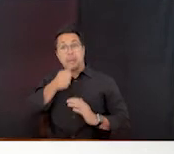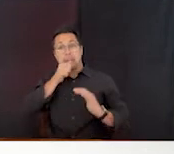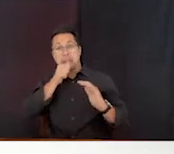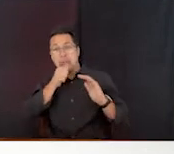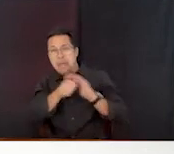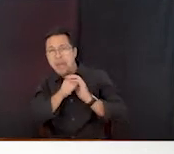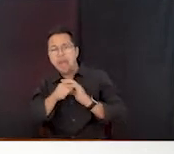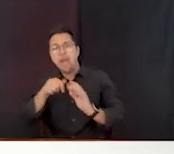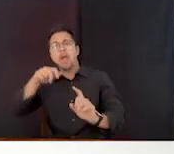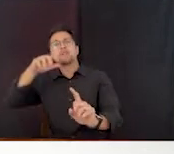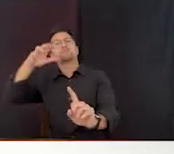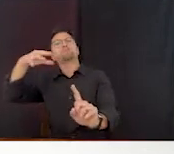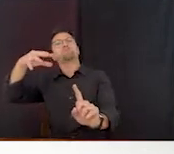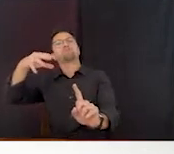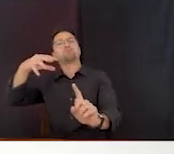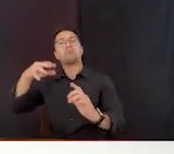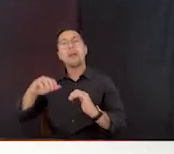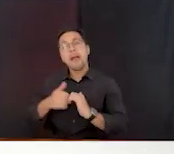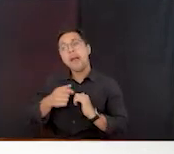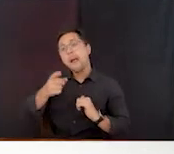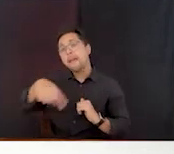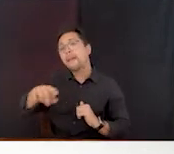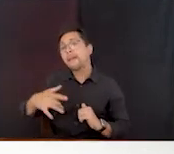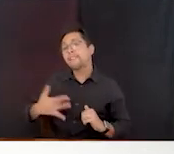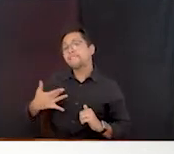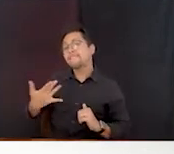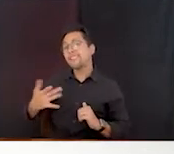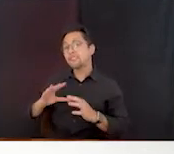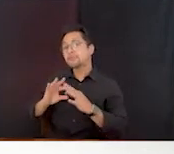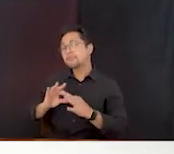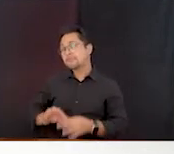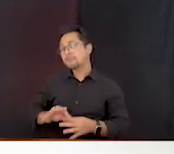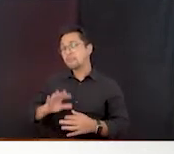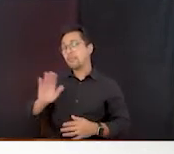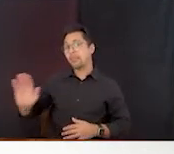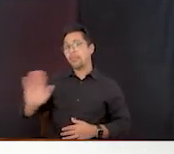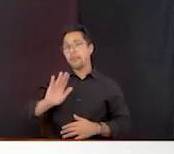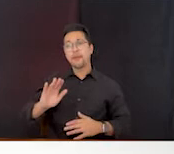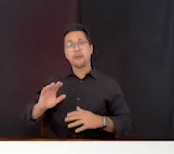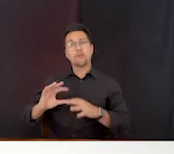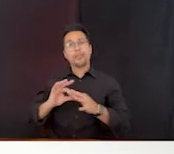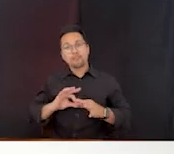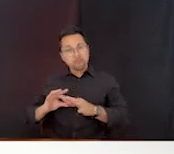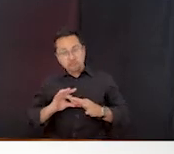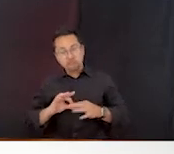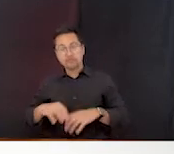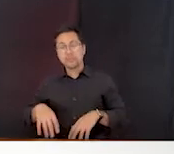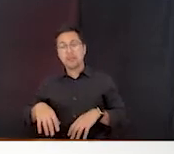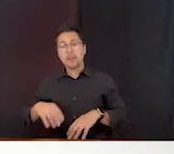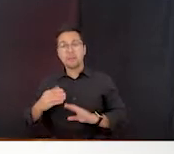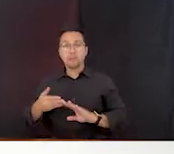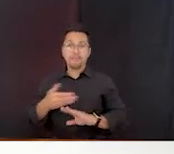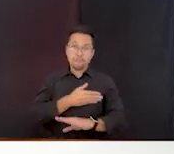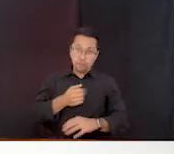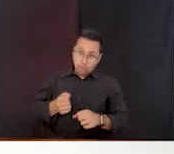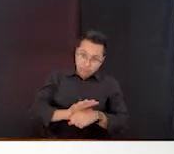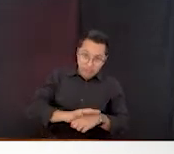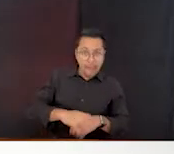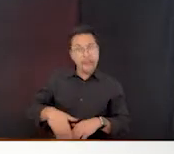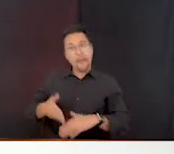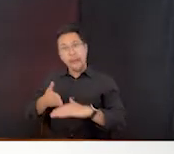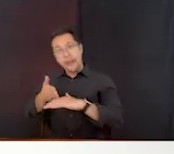This was around March or April of this year. And so this allowed us to